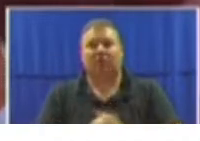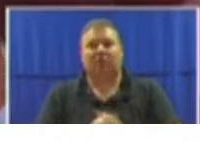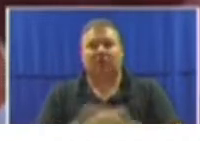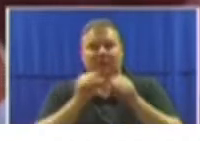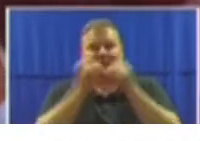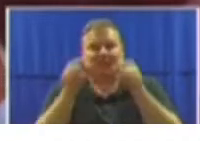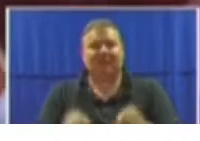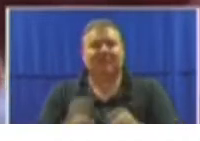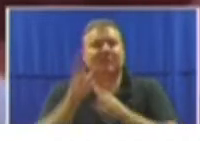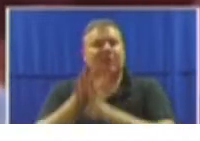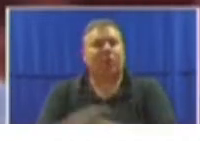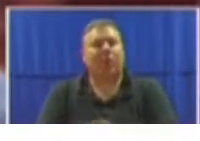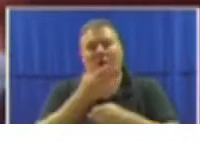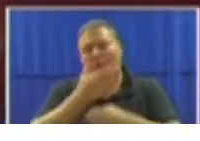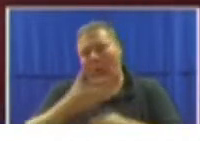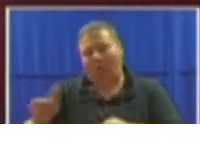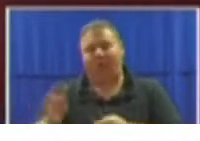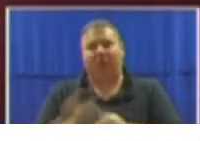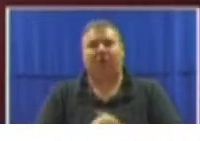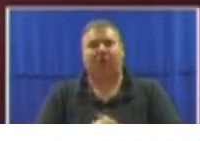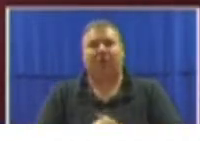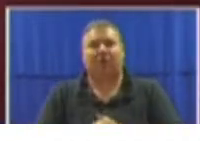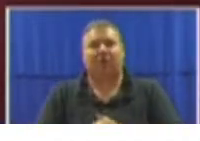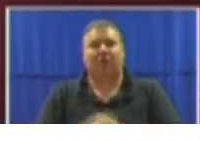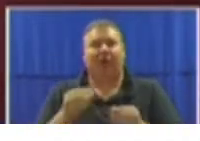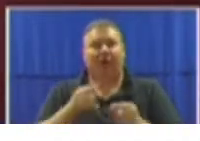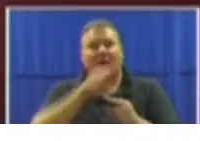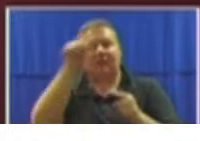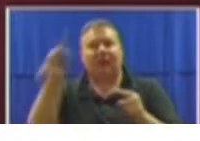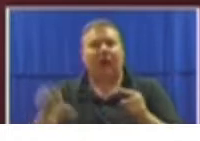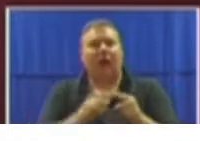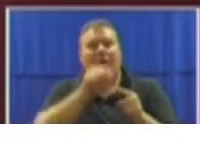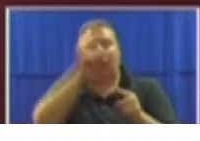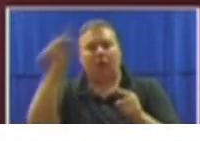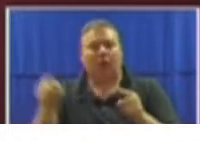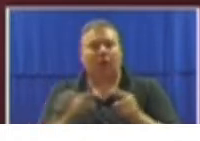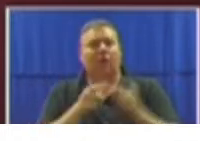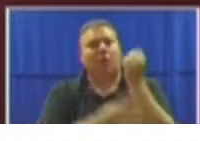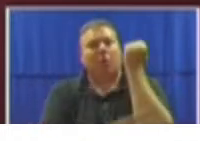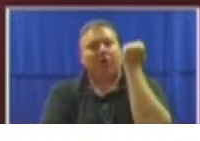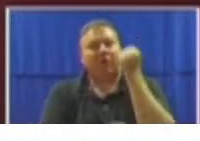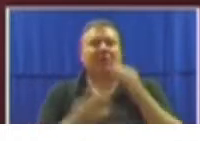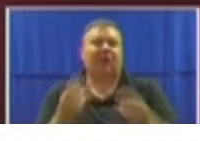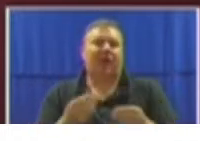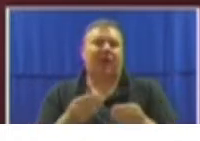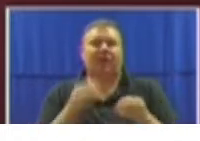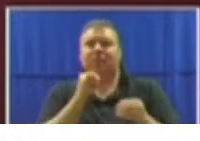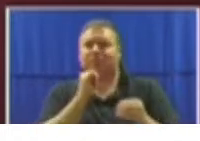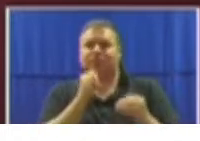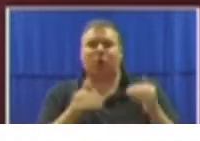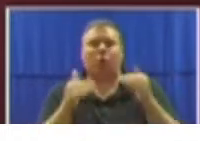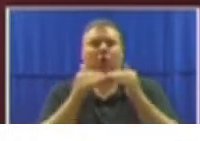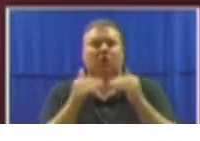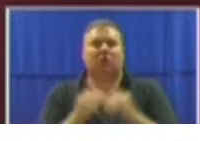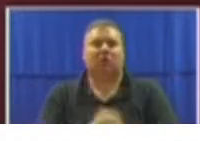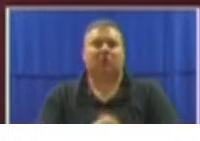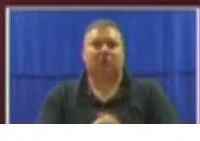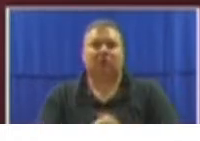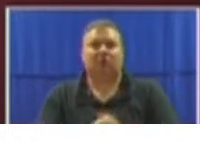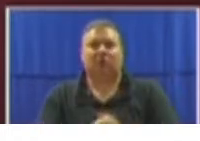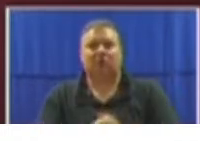systemic oppression and the cyclical nature of poverty and inequality. This transition has